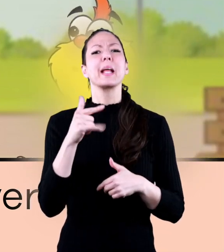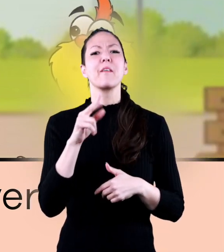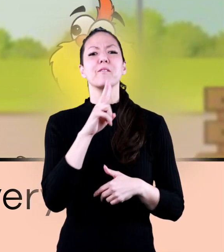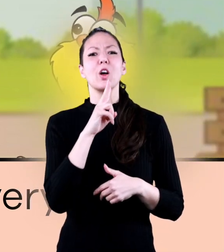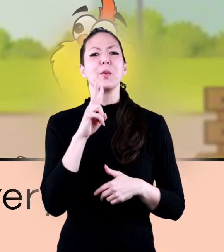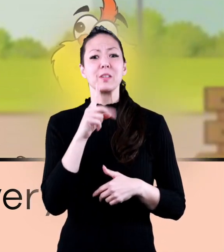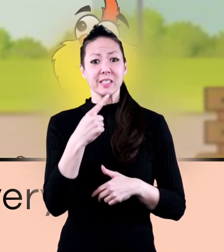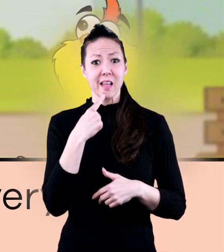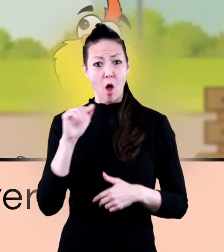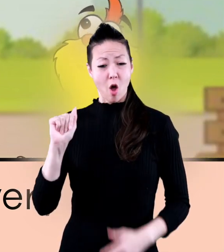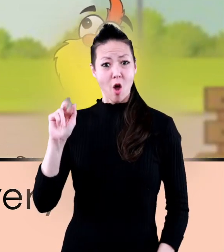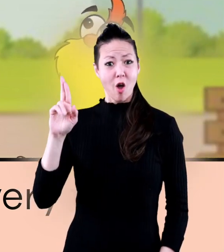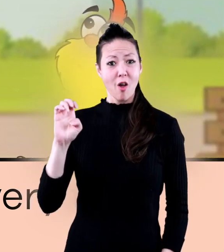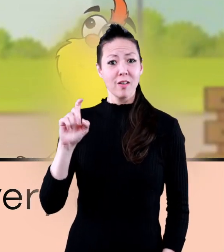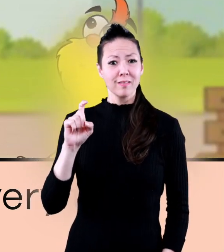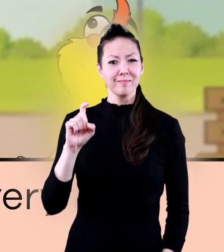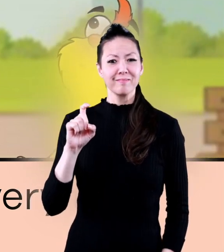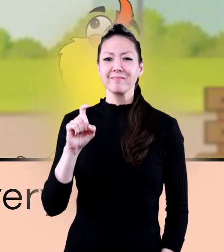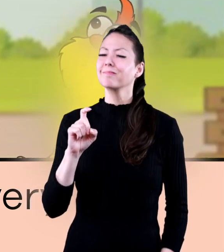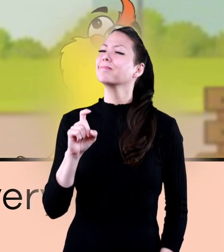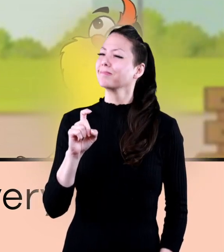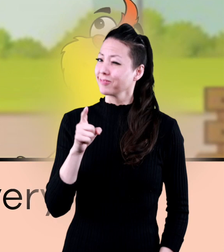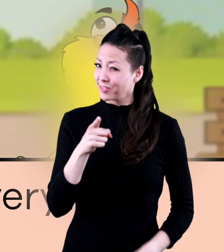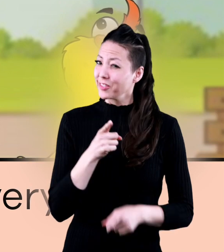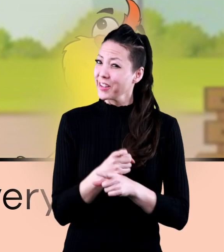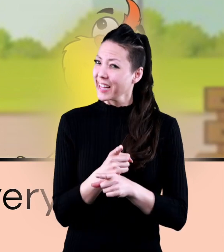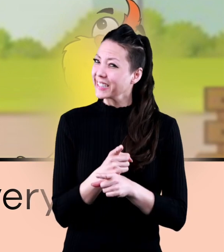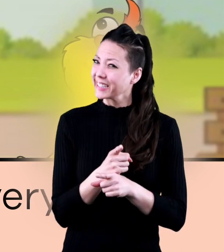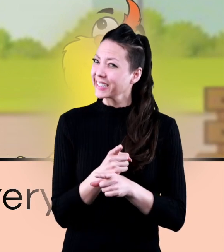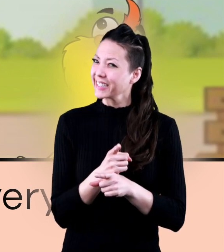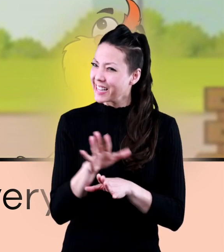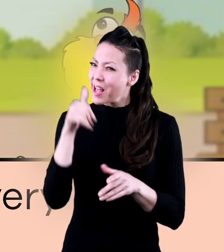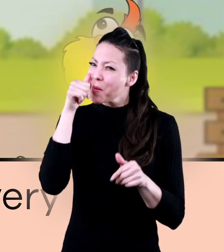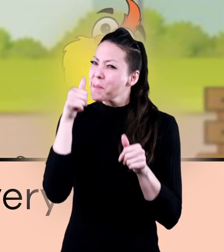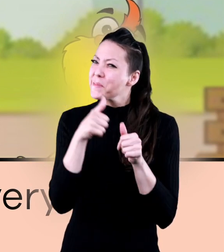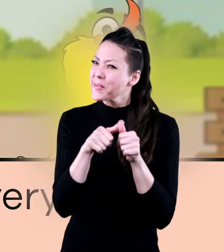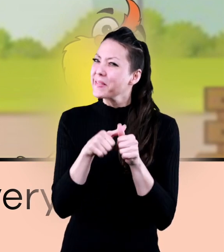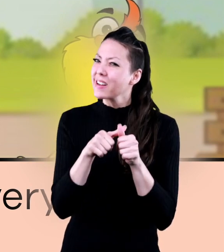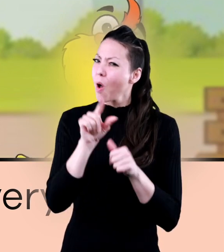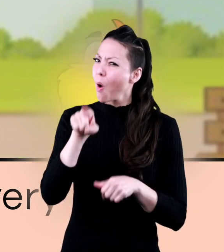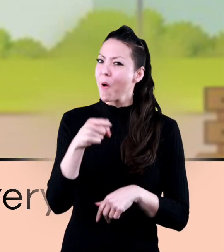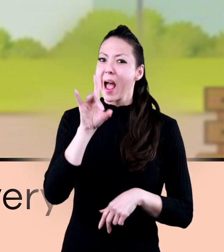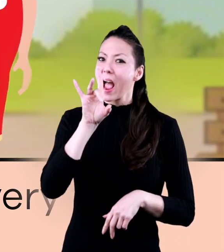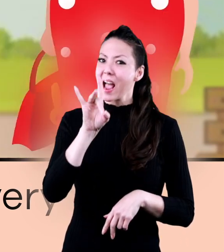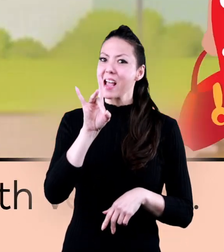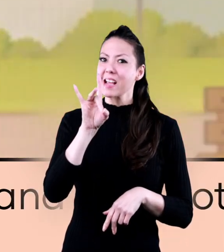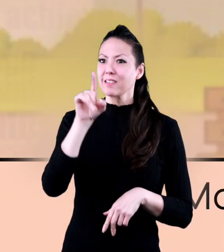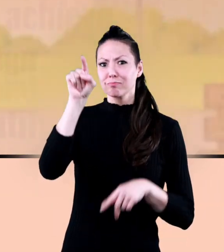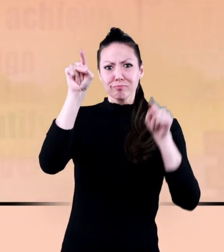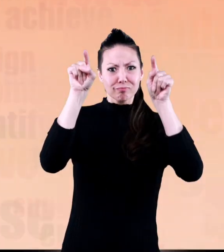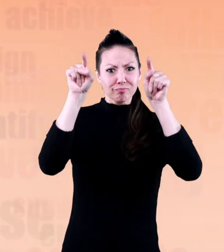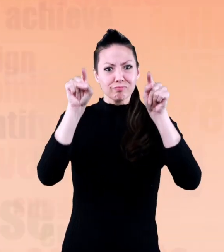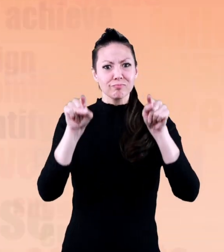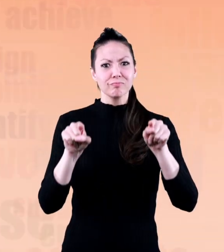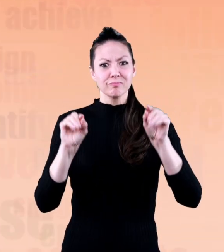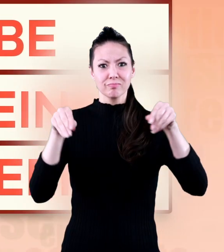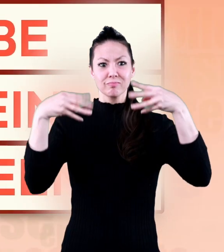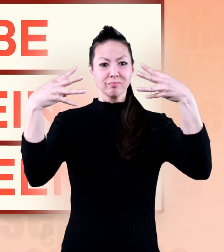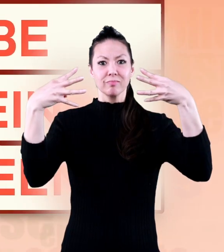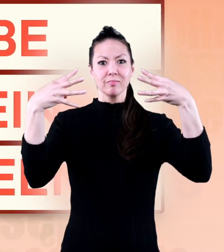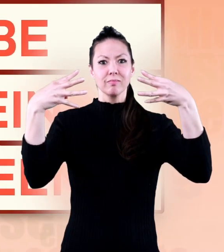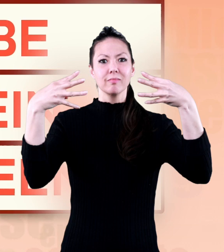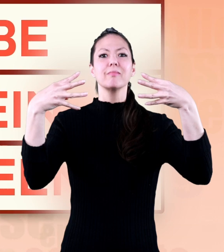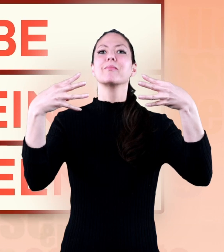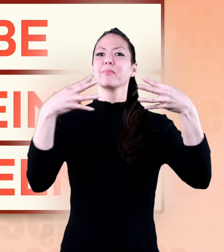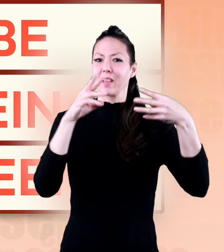verb? If you said are, you are right. Remember, there are only 8 being